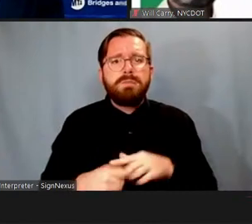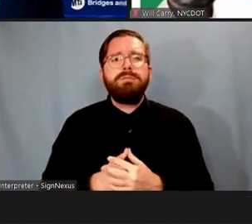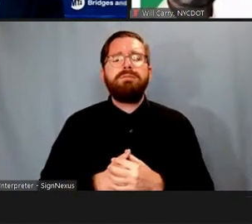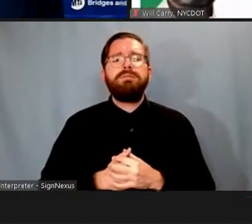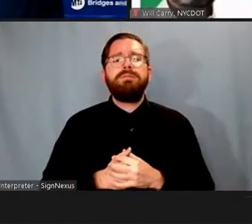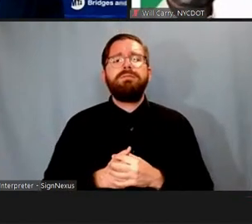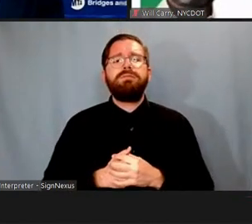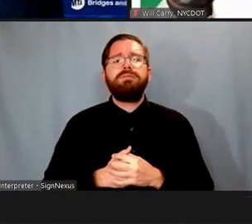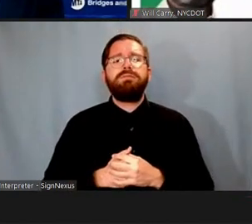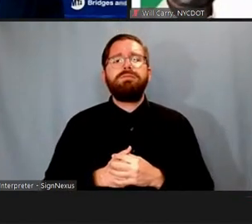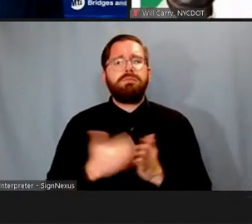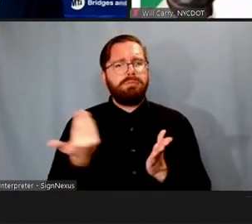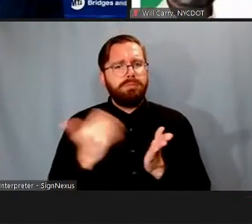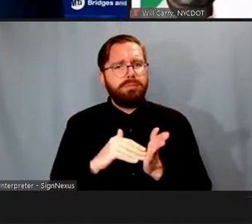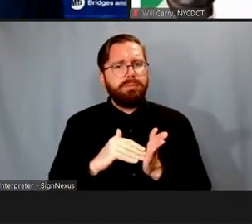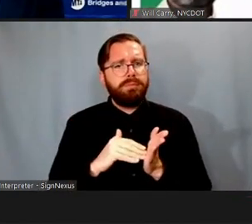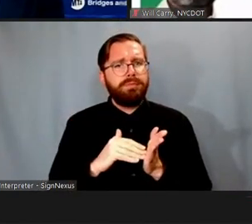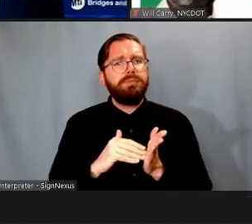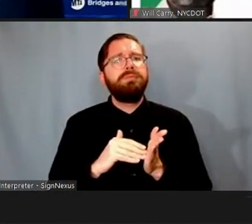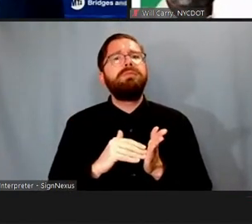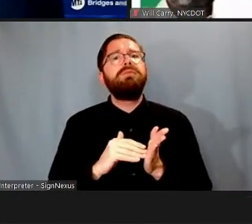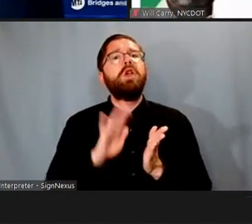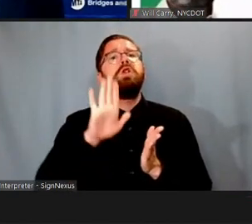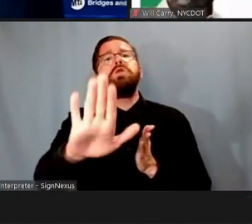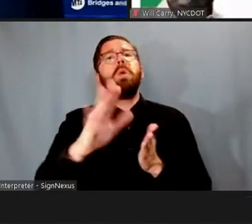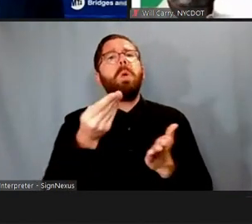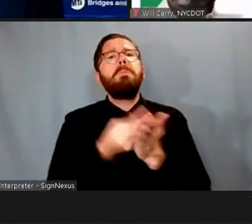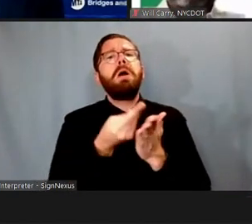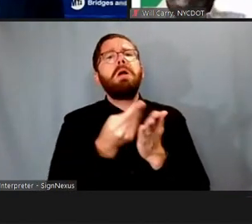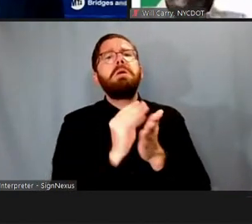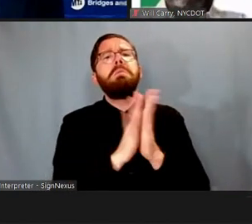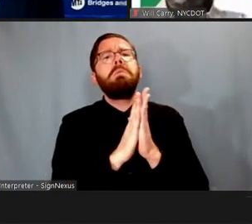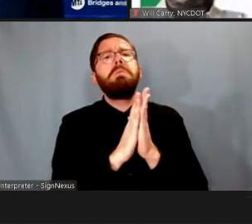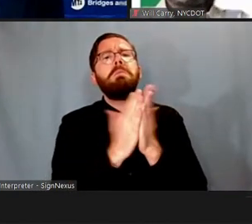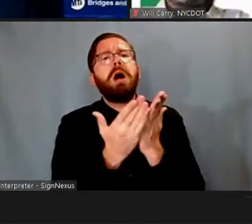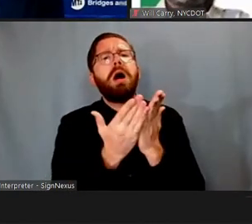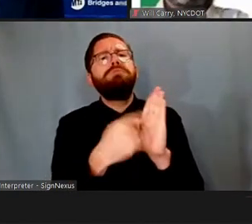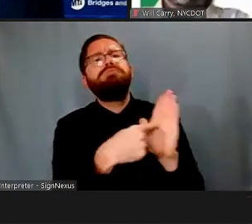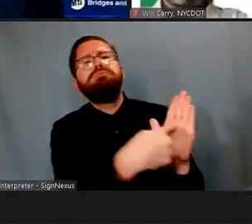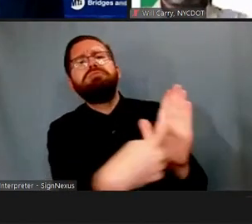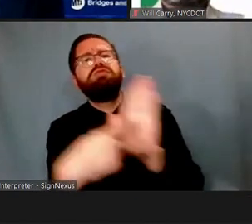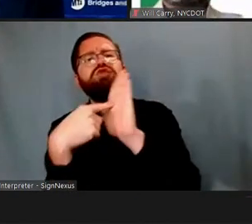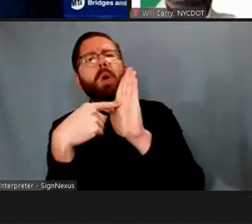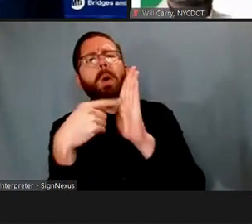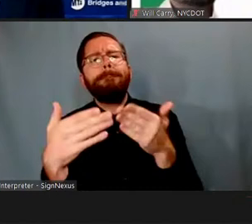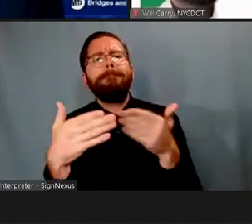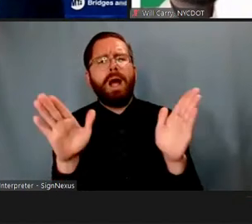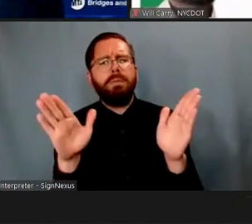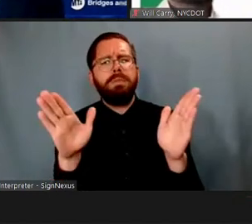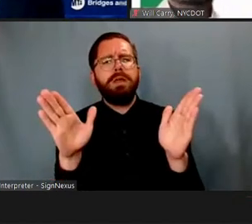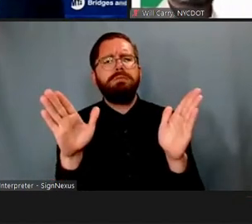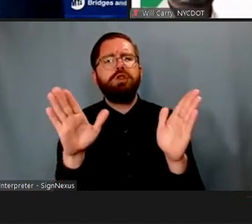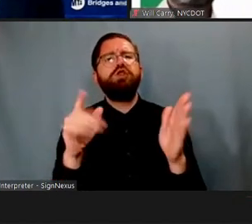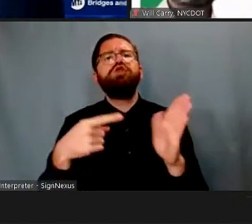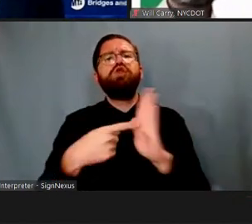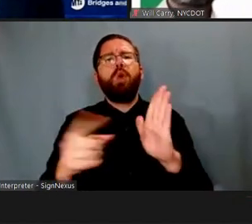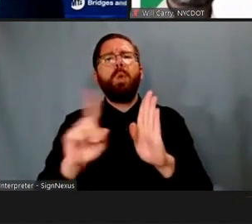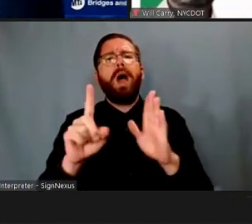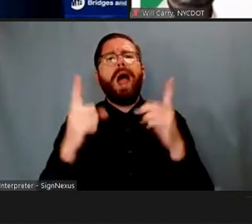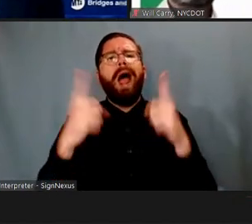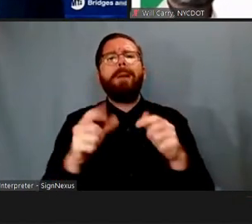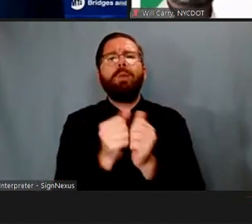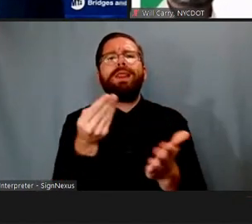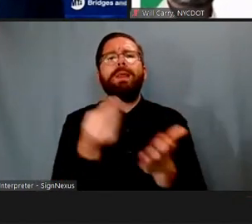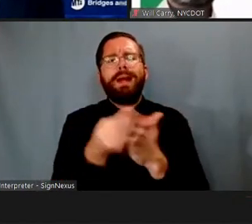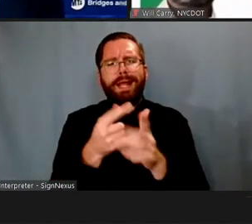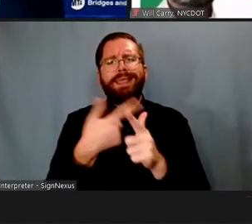like i said open up the mta books and find out where all the money went and then maybe we'll talk about supporting you guys and thank you